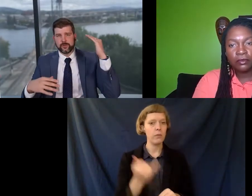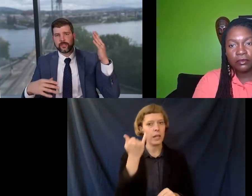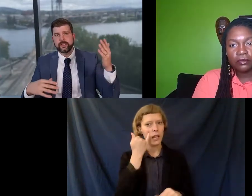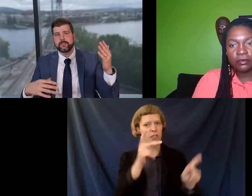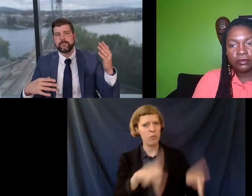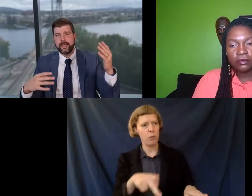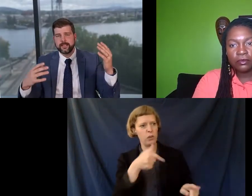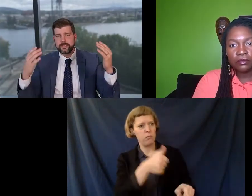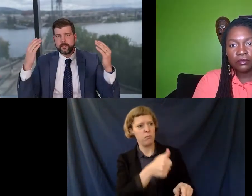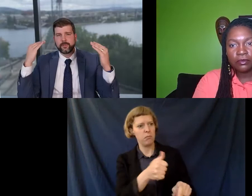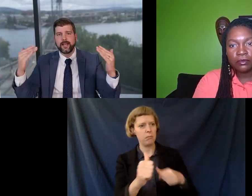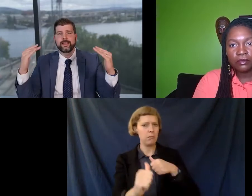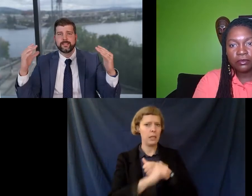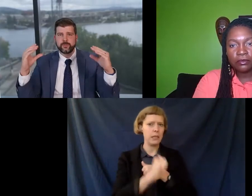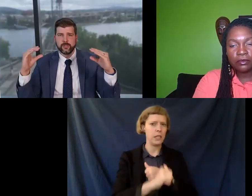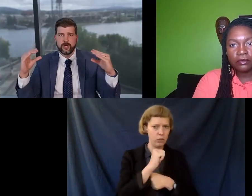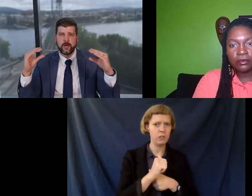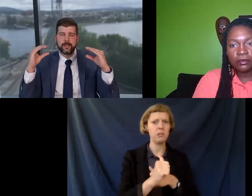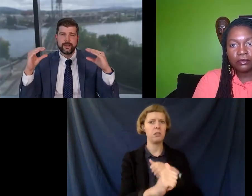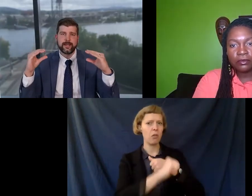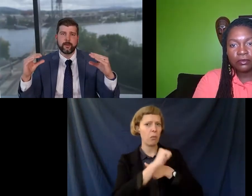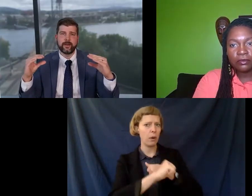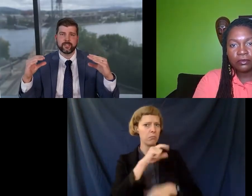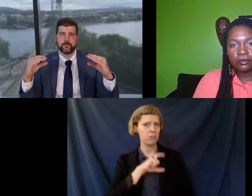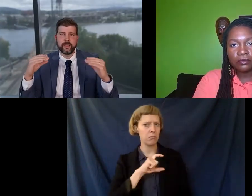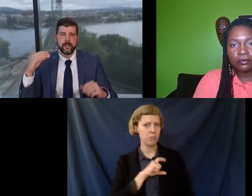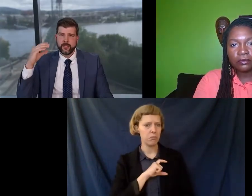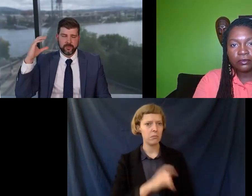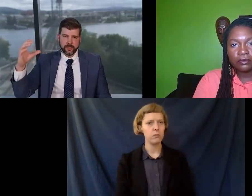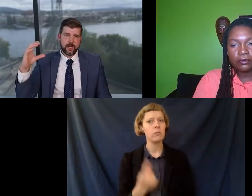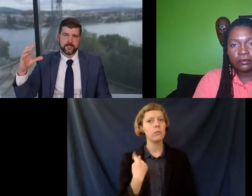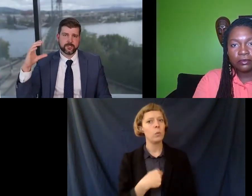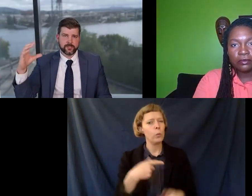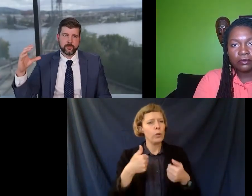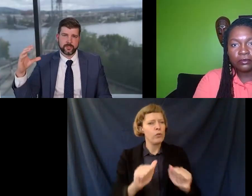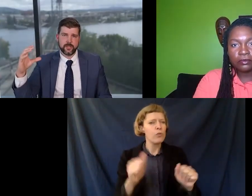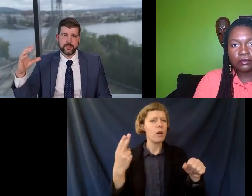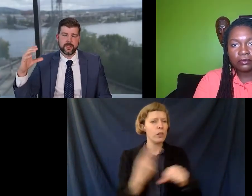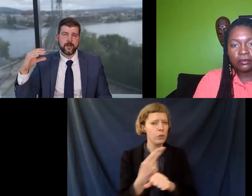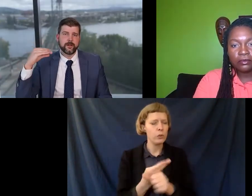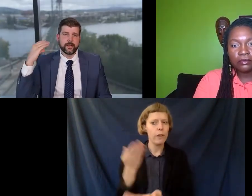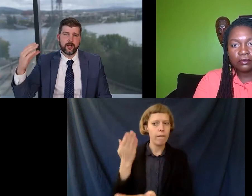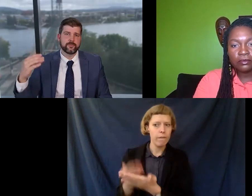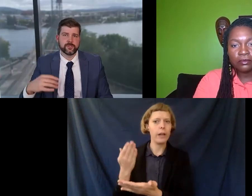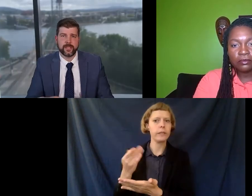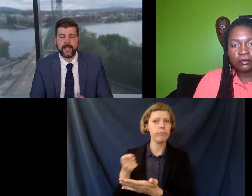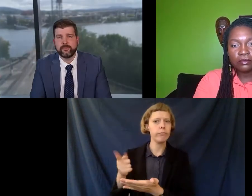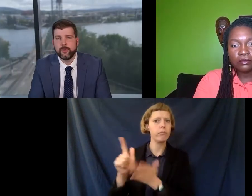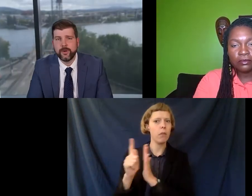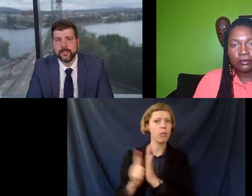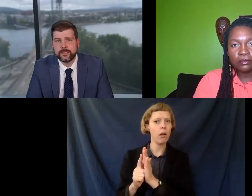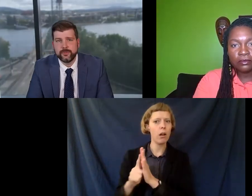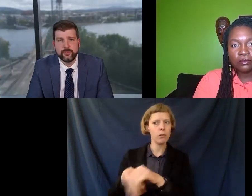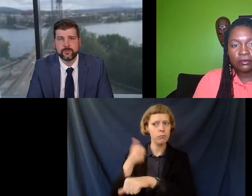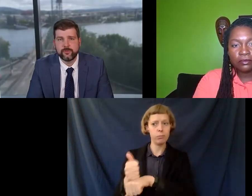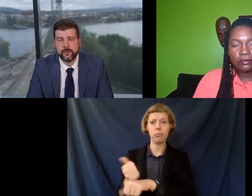that we're looking at the facts and applying it to the law in a non-biased way. But the laws are still what the laws are, and officers have a